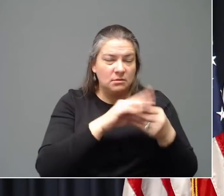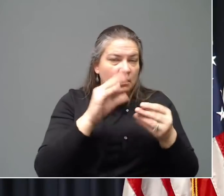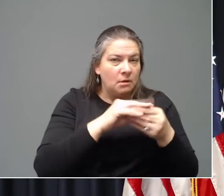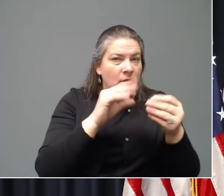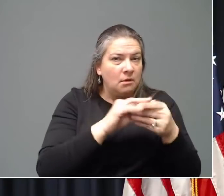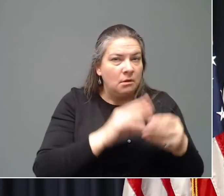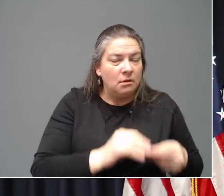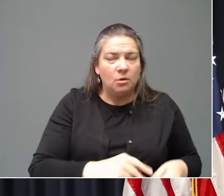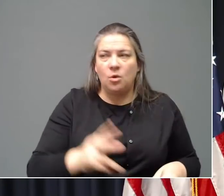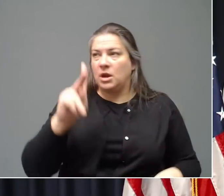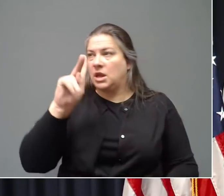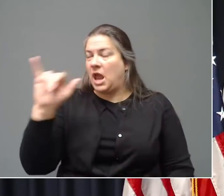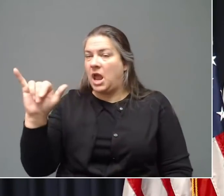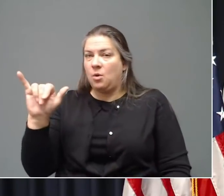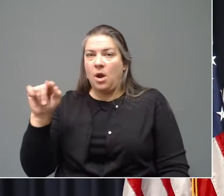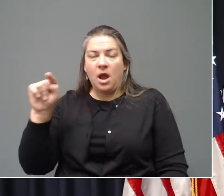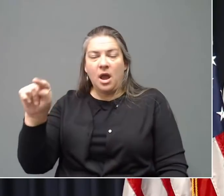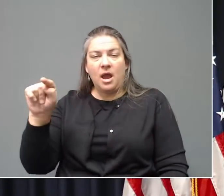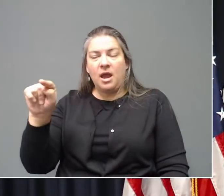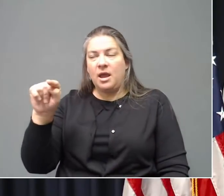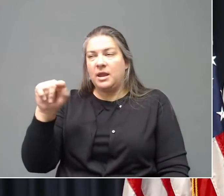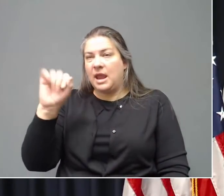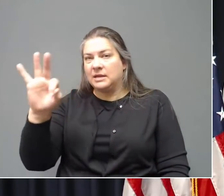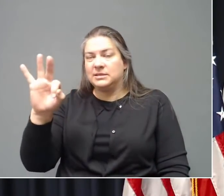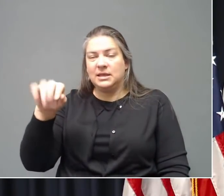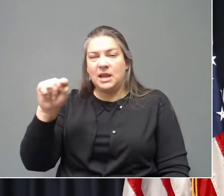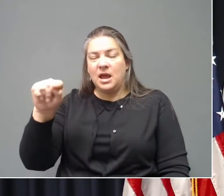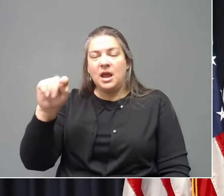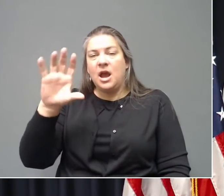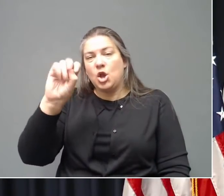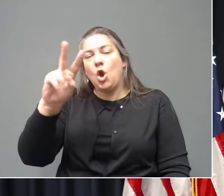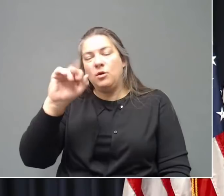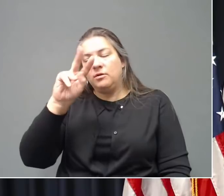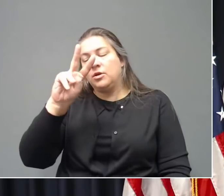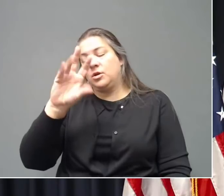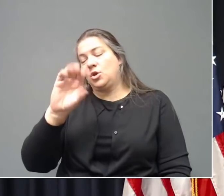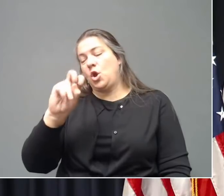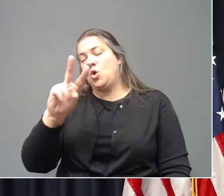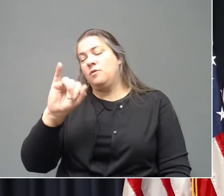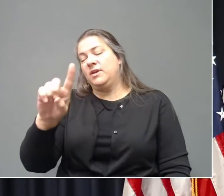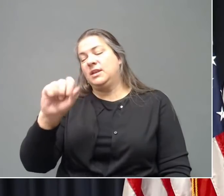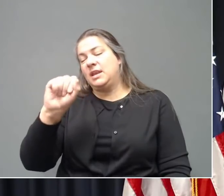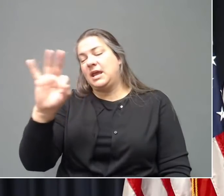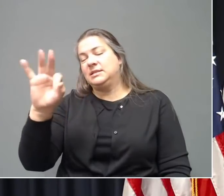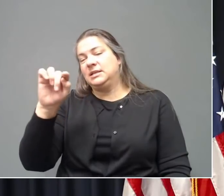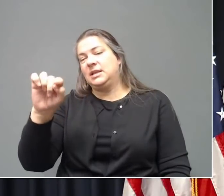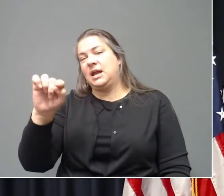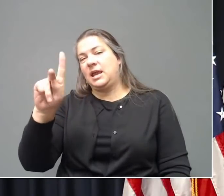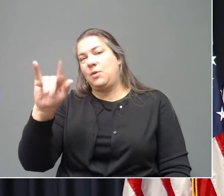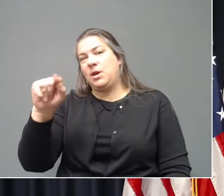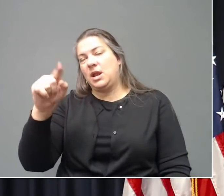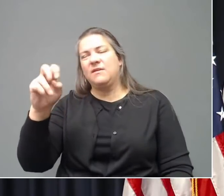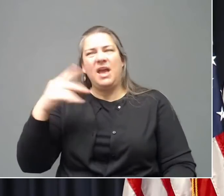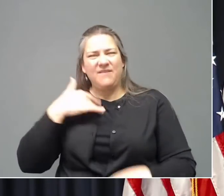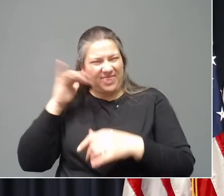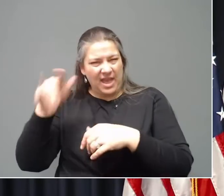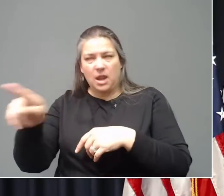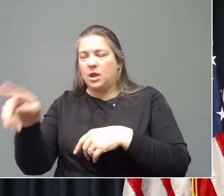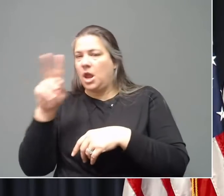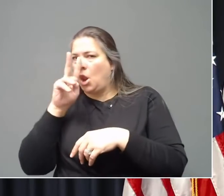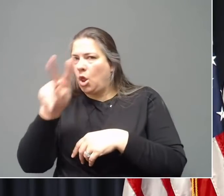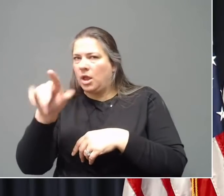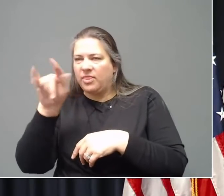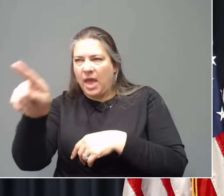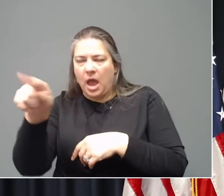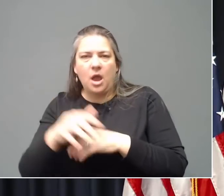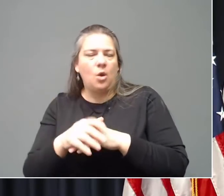kycovid19.ky.gov, which if you go to has so much information, or whether it's from committee testimony or